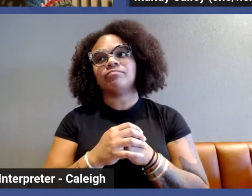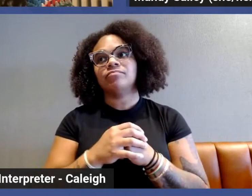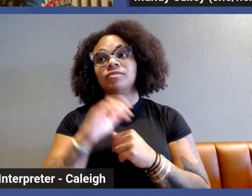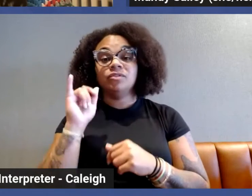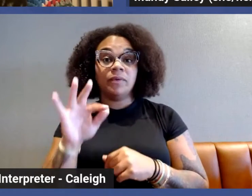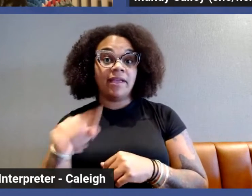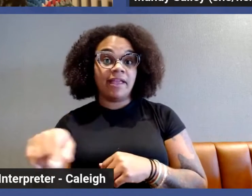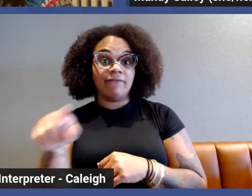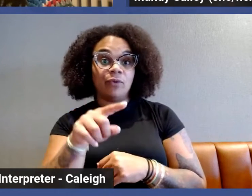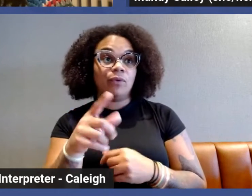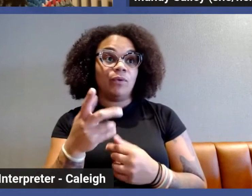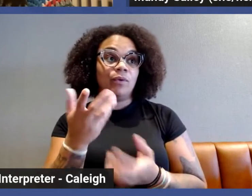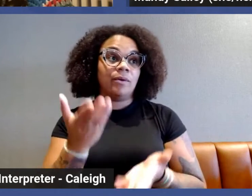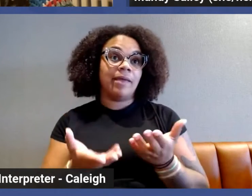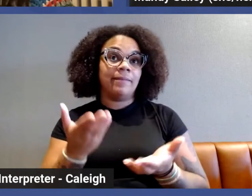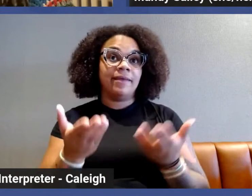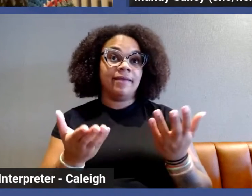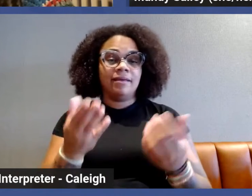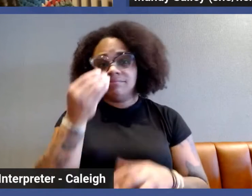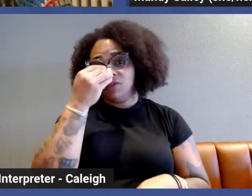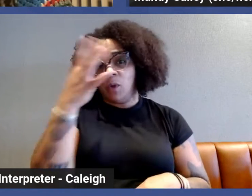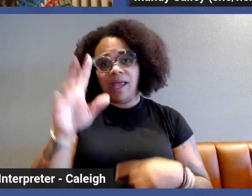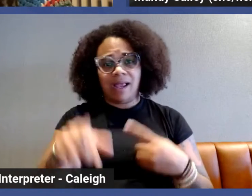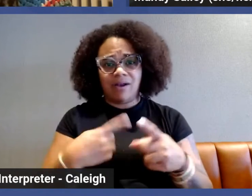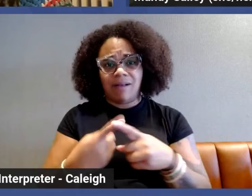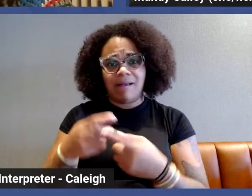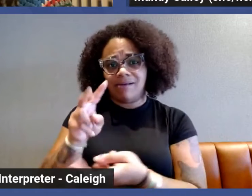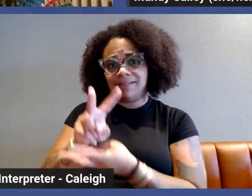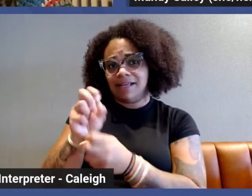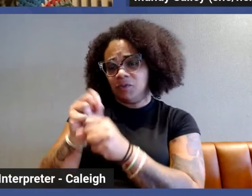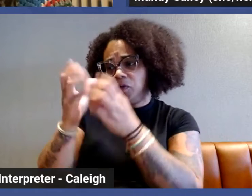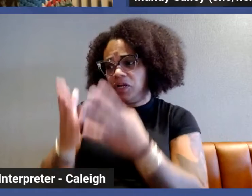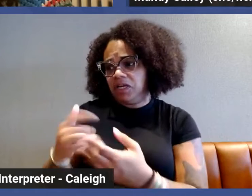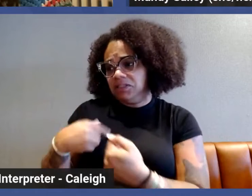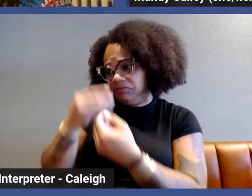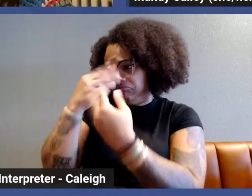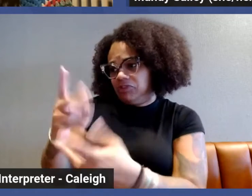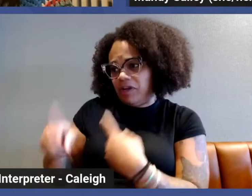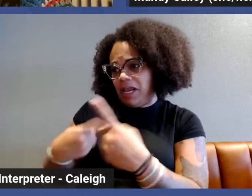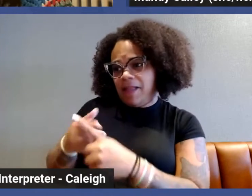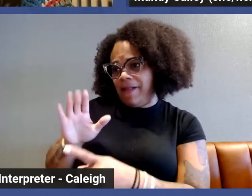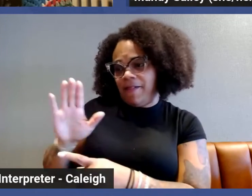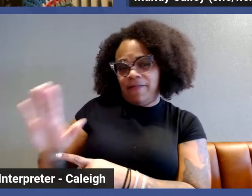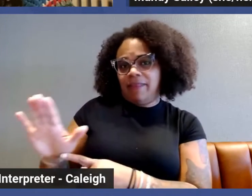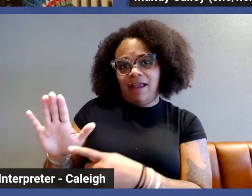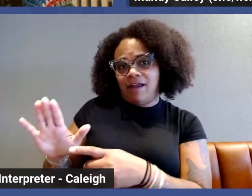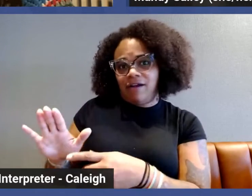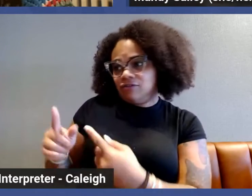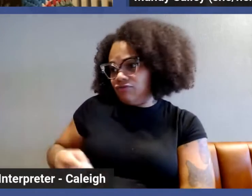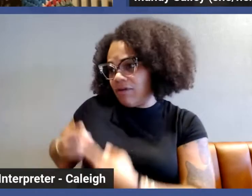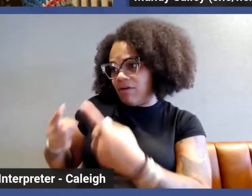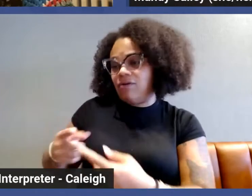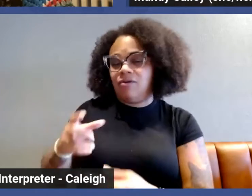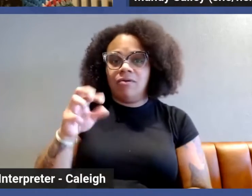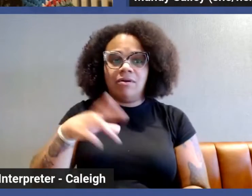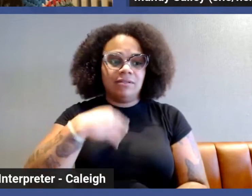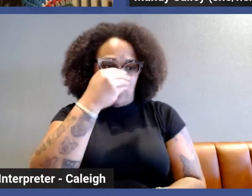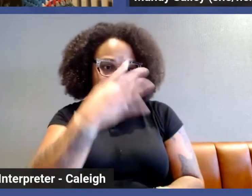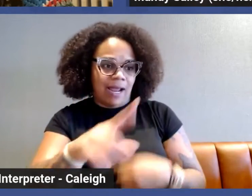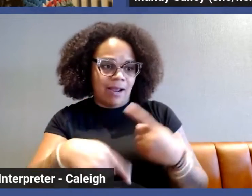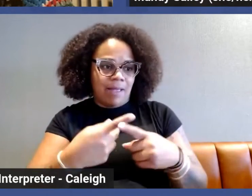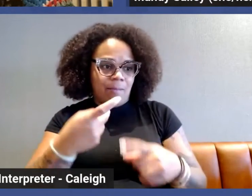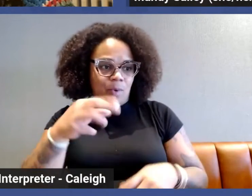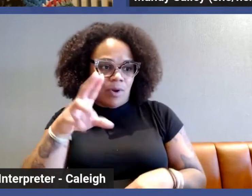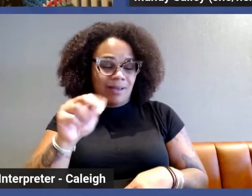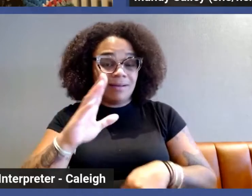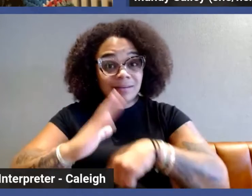who maybe doesn't care about the plight of sex workers, right. right? Or about porn, it's like it's going to come for